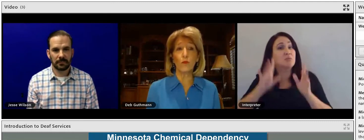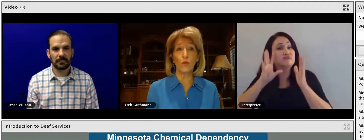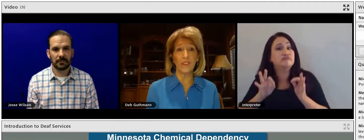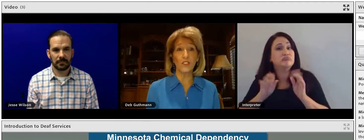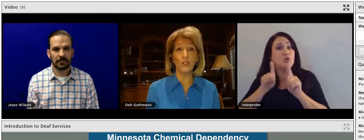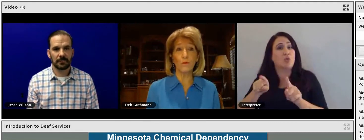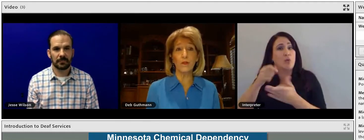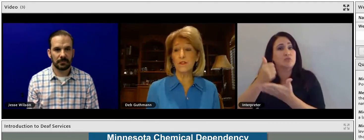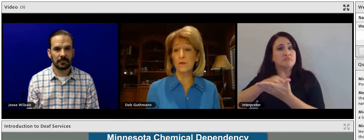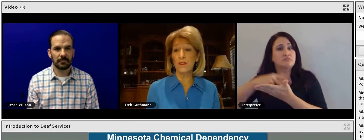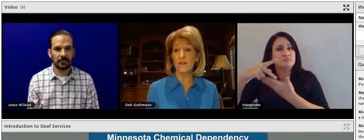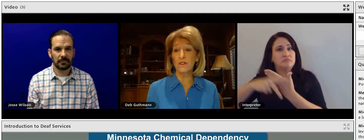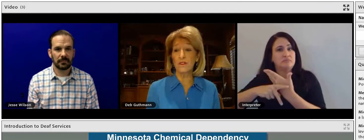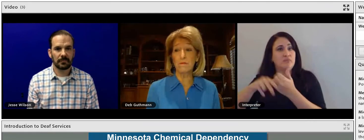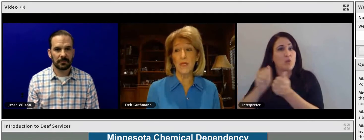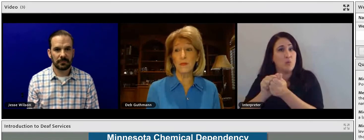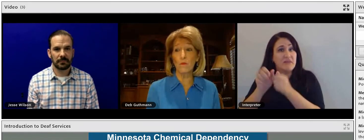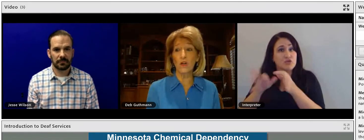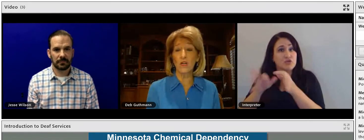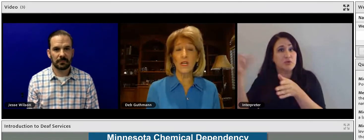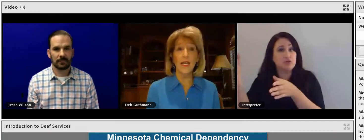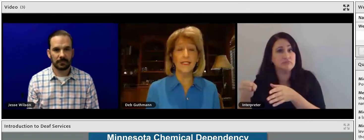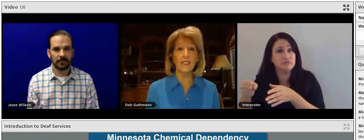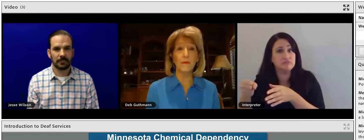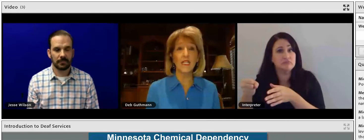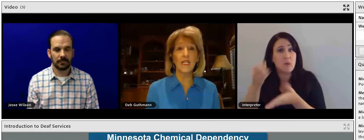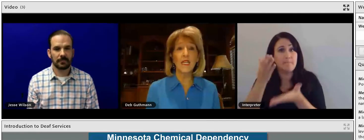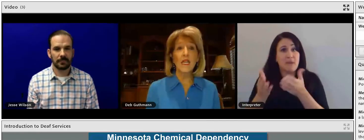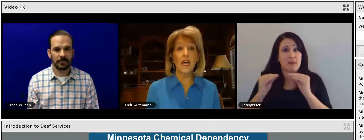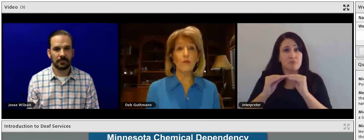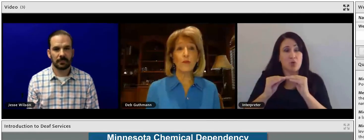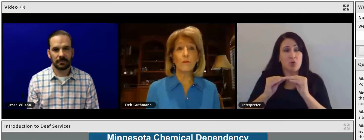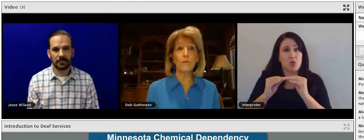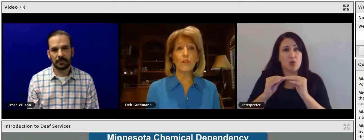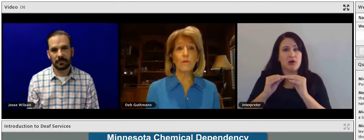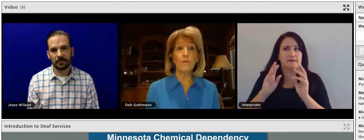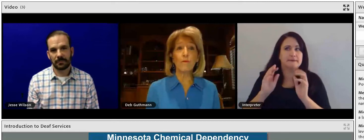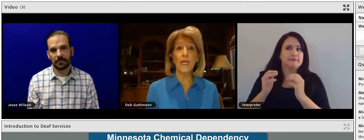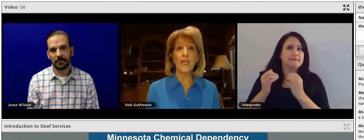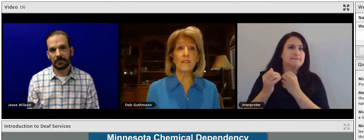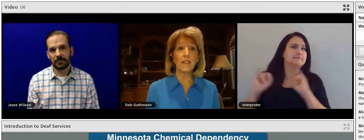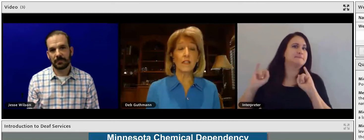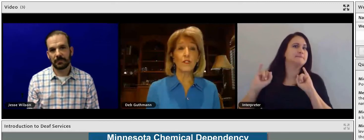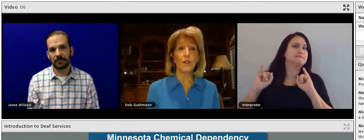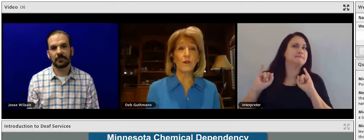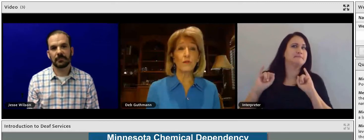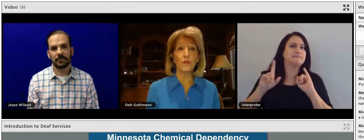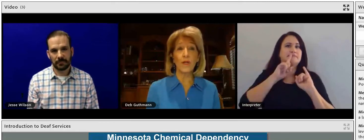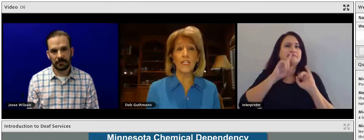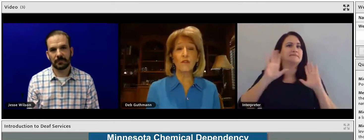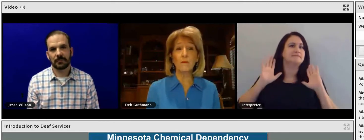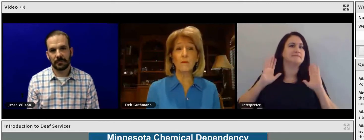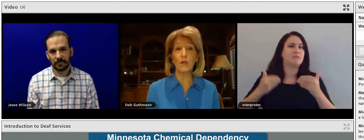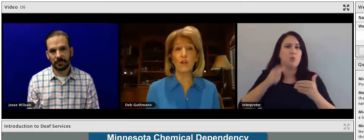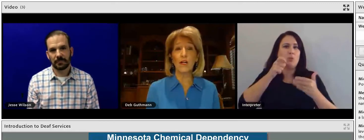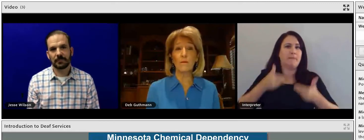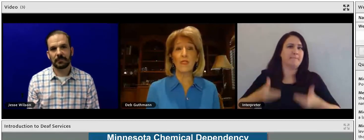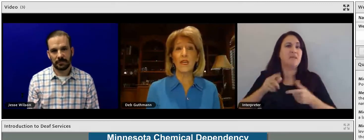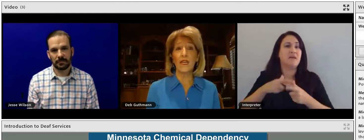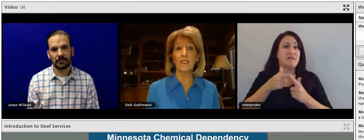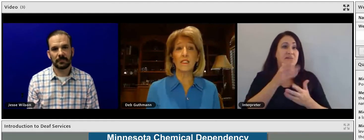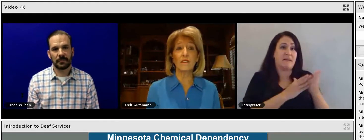a treatment program with interpreters where there's maybe more anonymity. Other people may desire to go